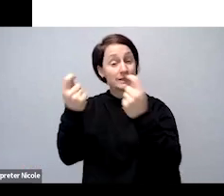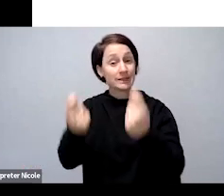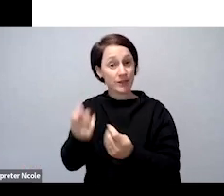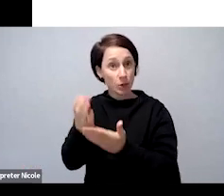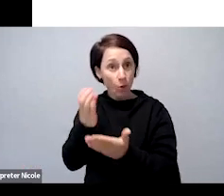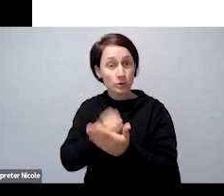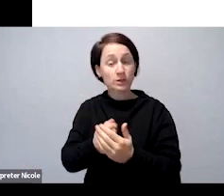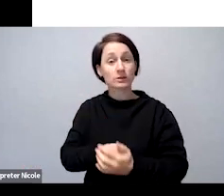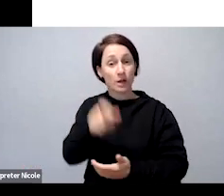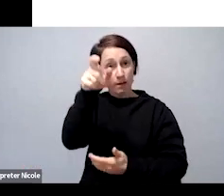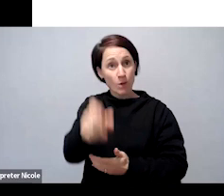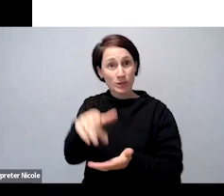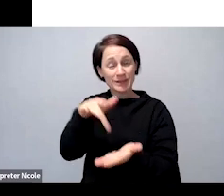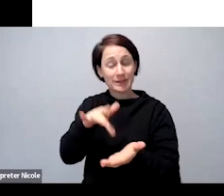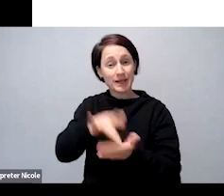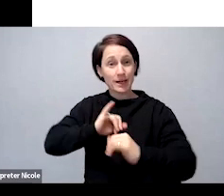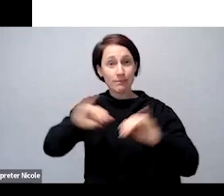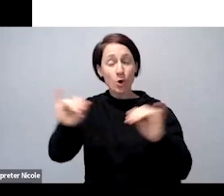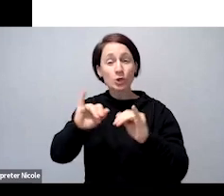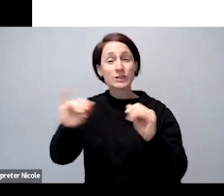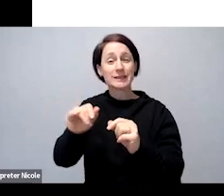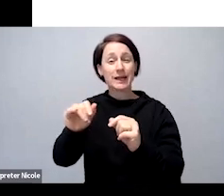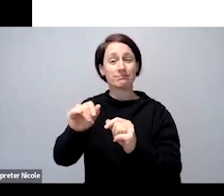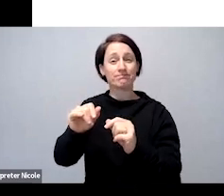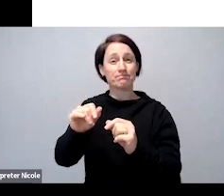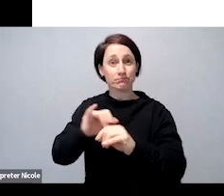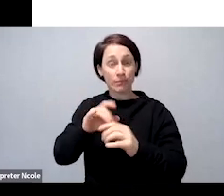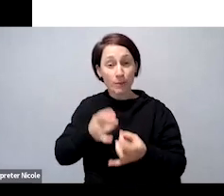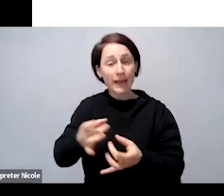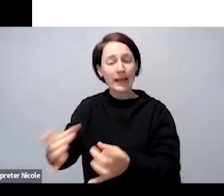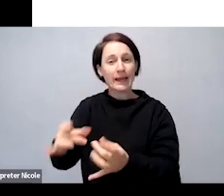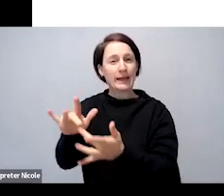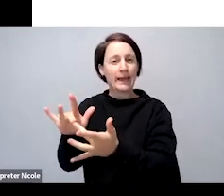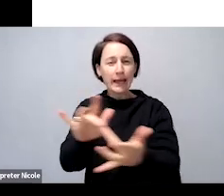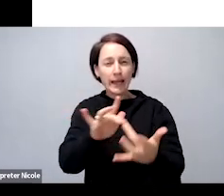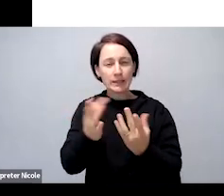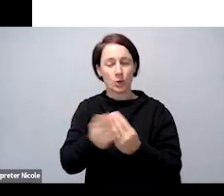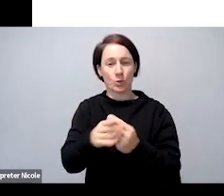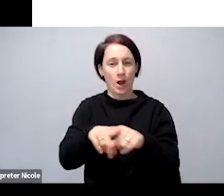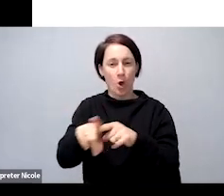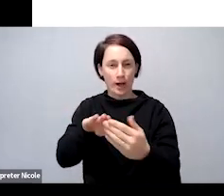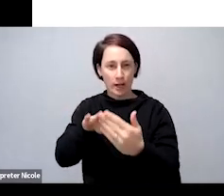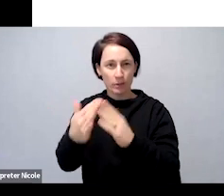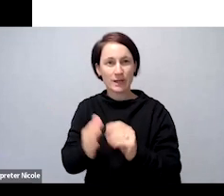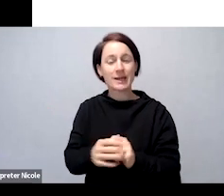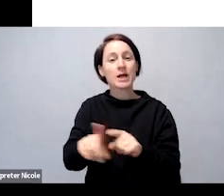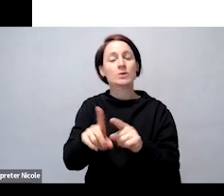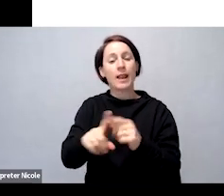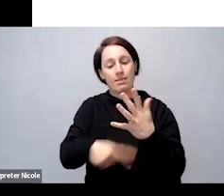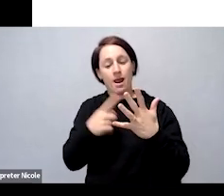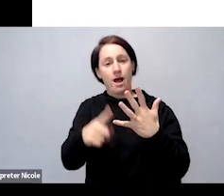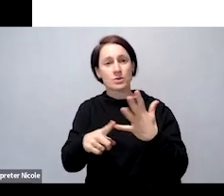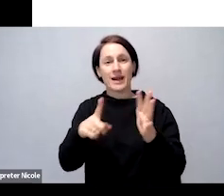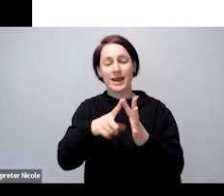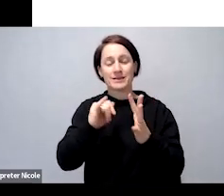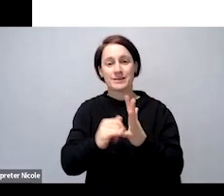the person-centered emergency preparedness or PSEP Connect learning communities, and ESDA, which it stands for Emergency